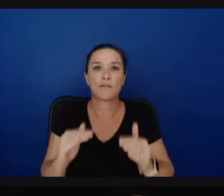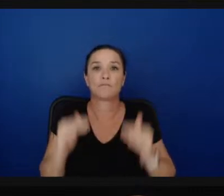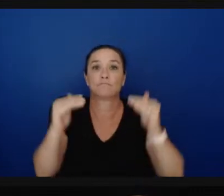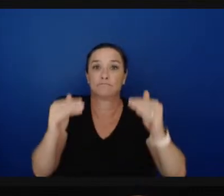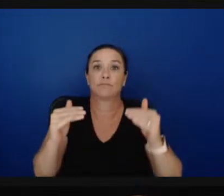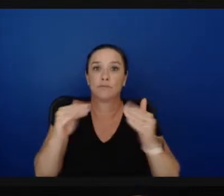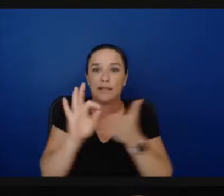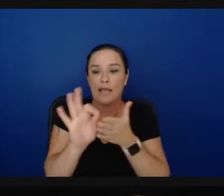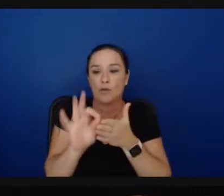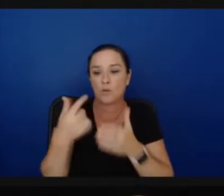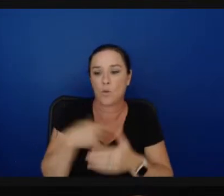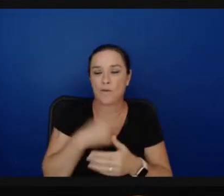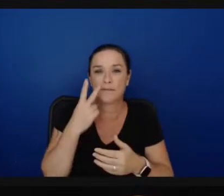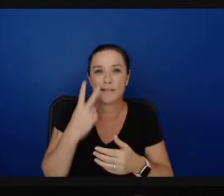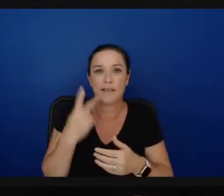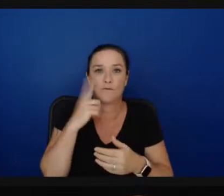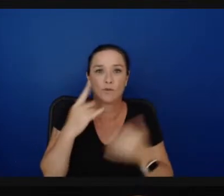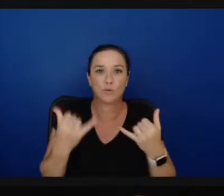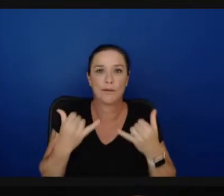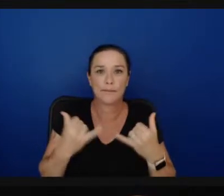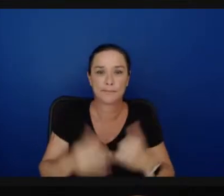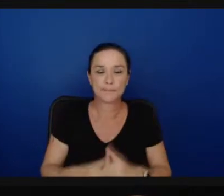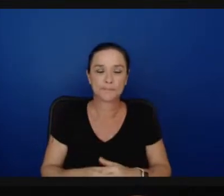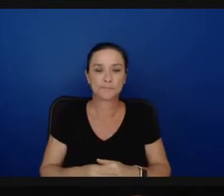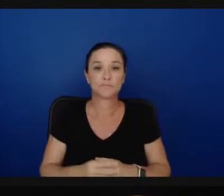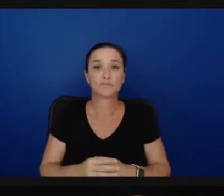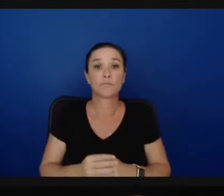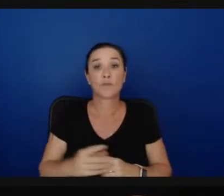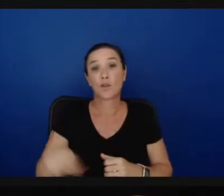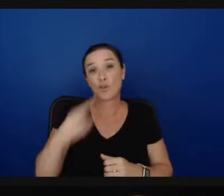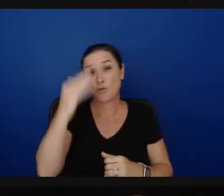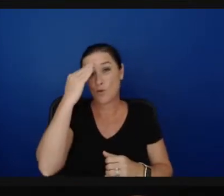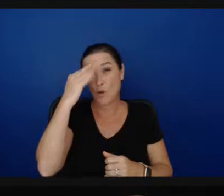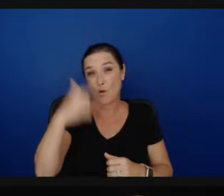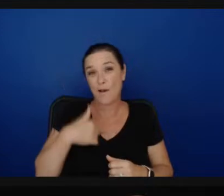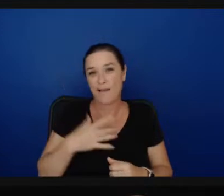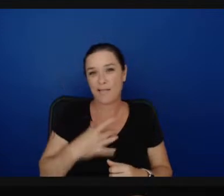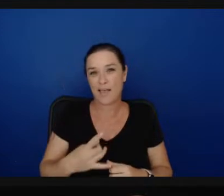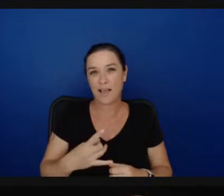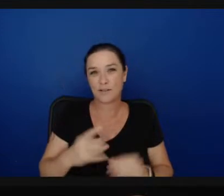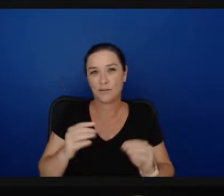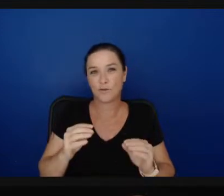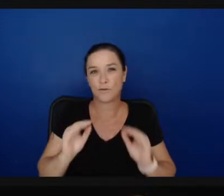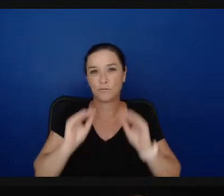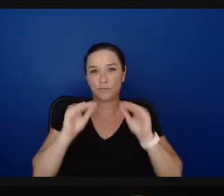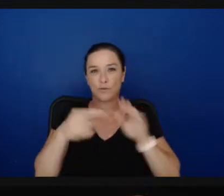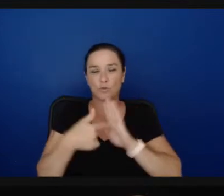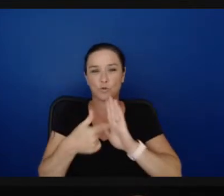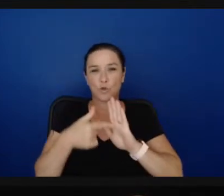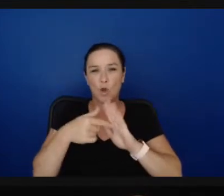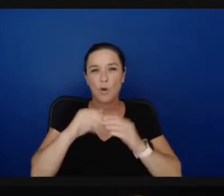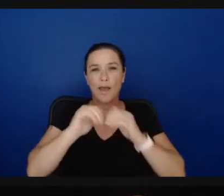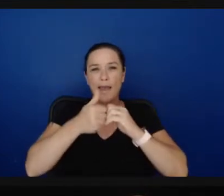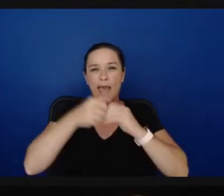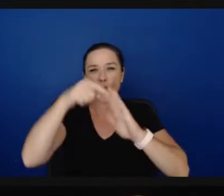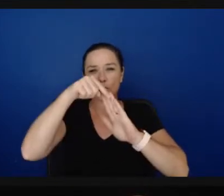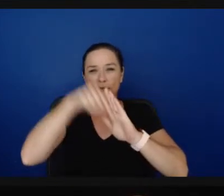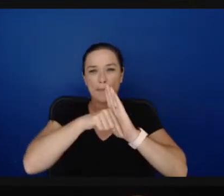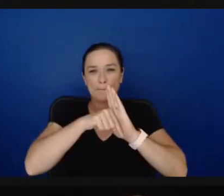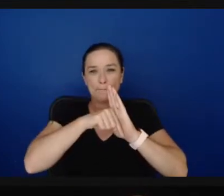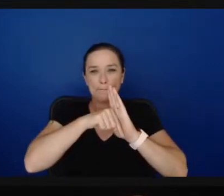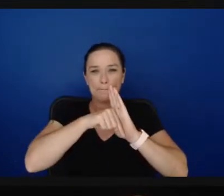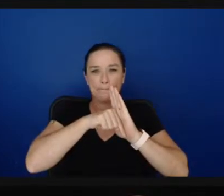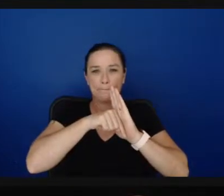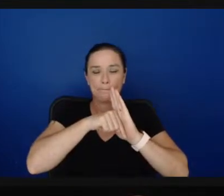seen all day here today. But as you know, I like to plot these by depth in the color as well.